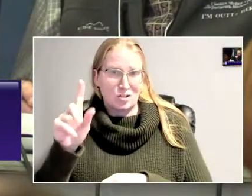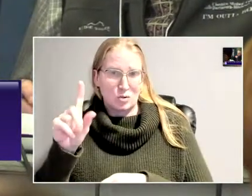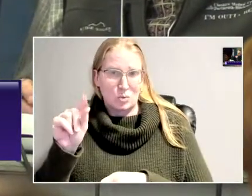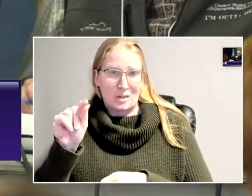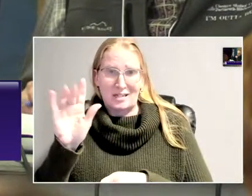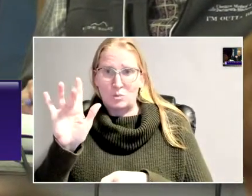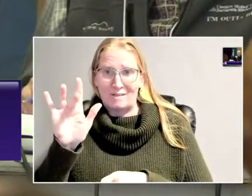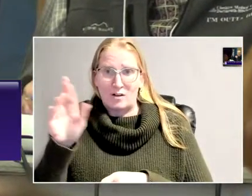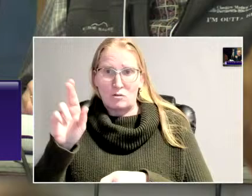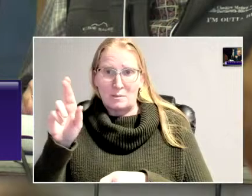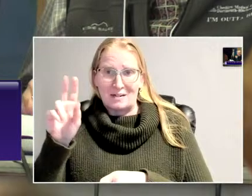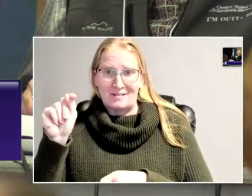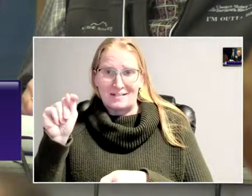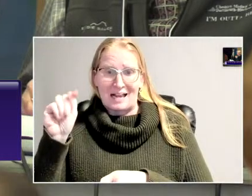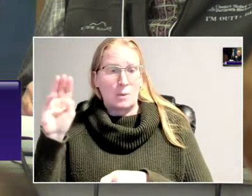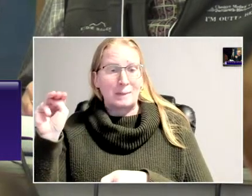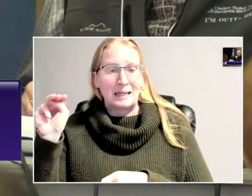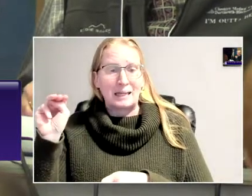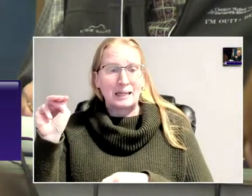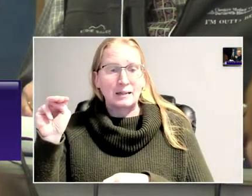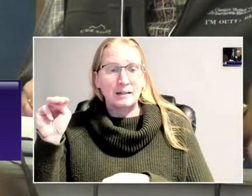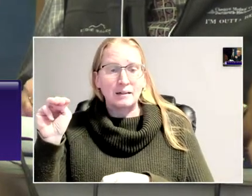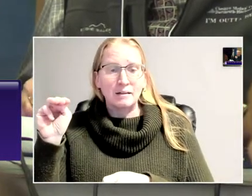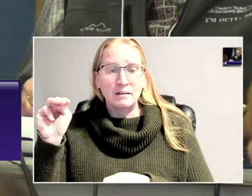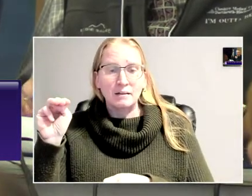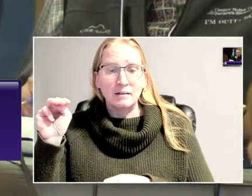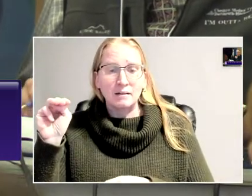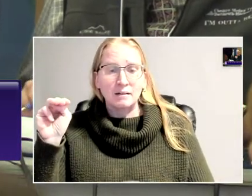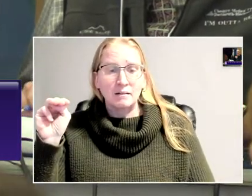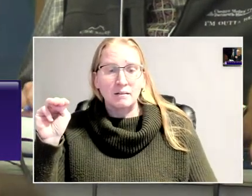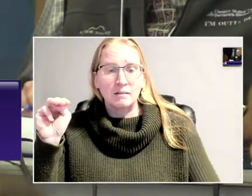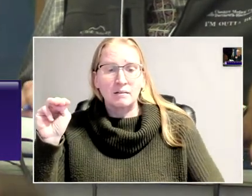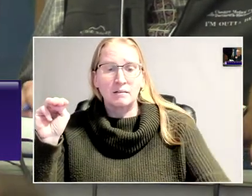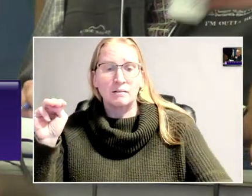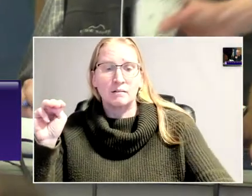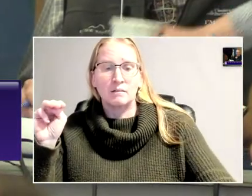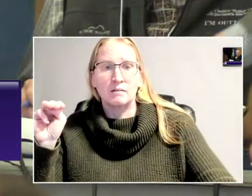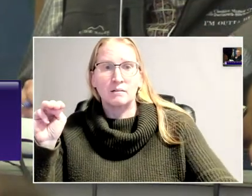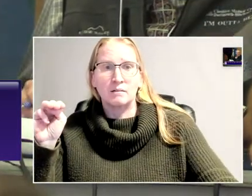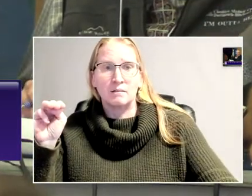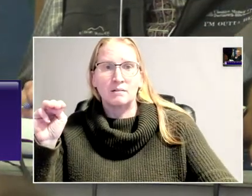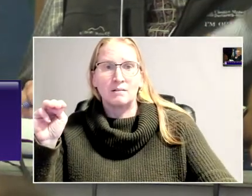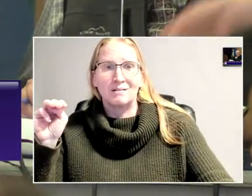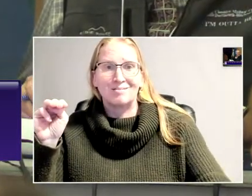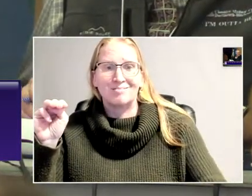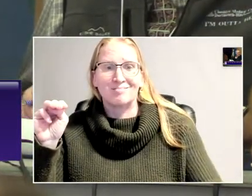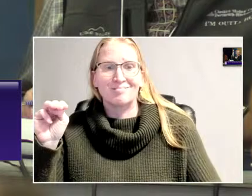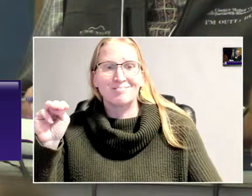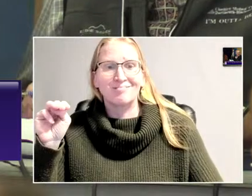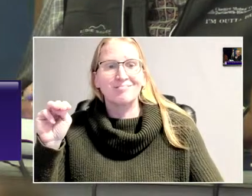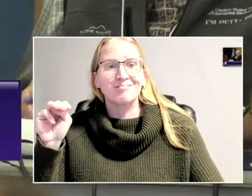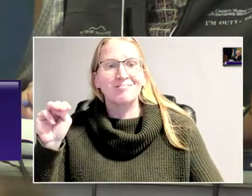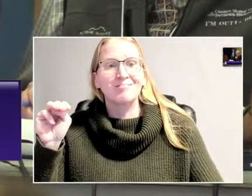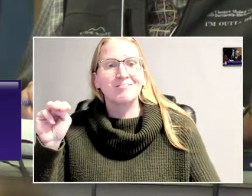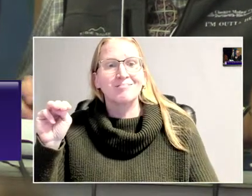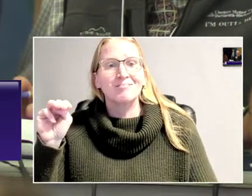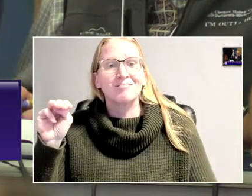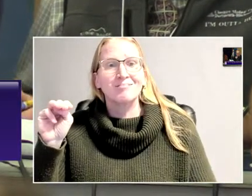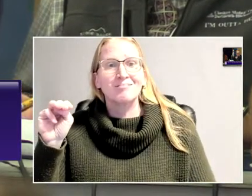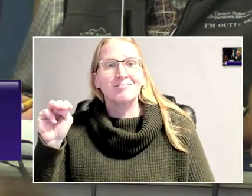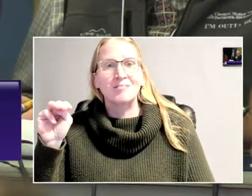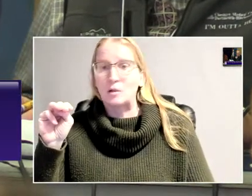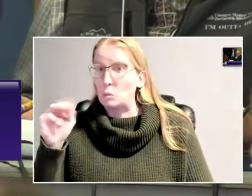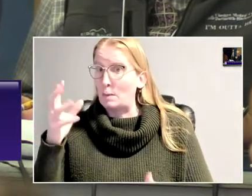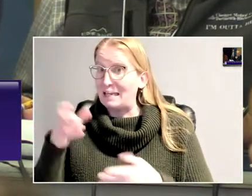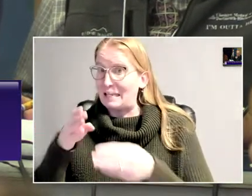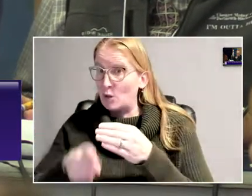and to yes thank you for helping me out do you want me to keep going no finish I'm sorry thanks